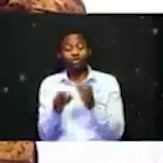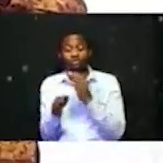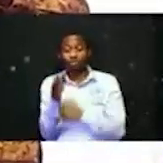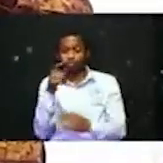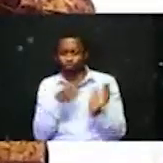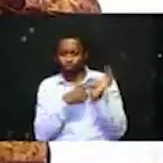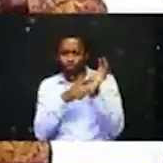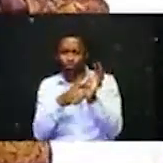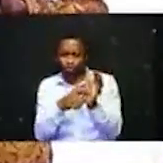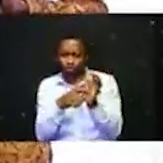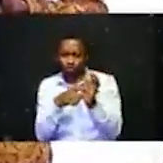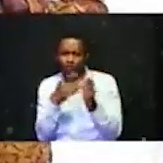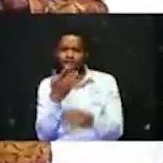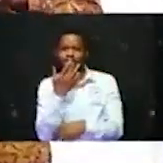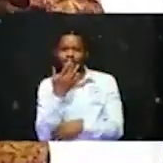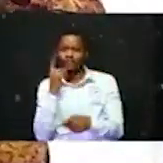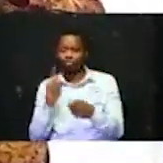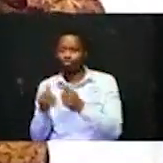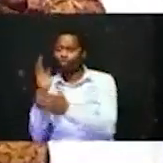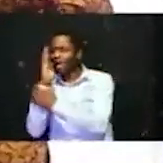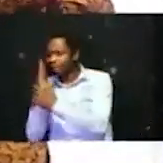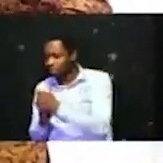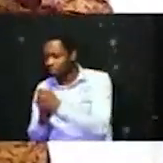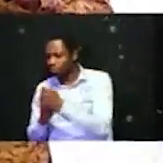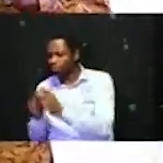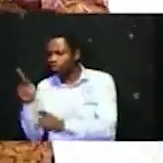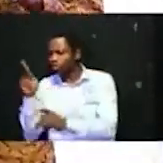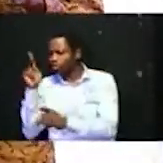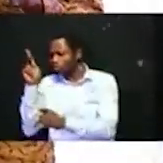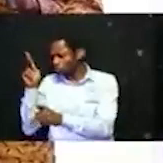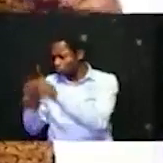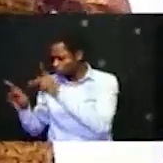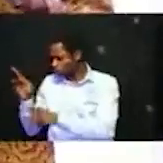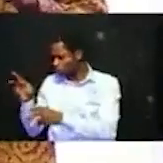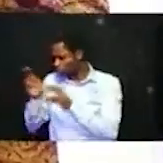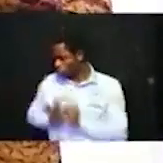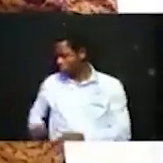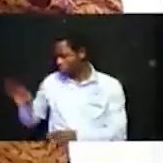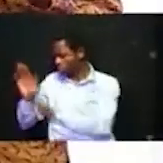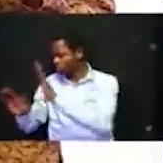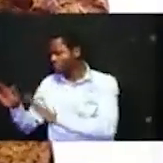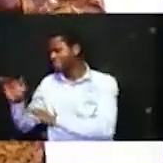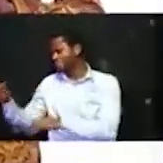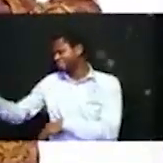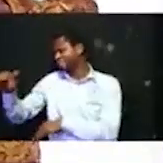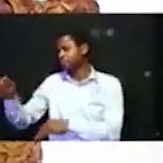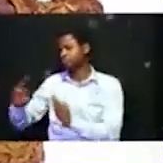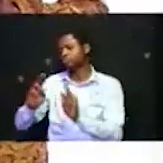humble, human beings will show favor to you. And this onyankopon eye nipa doye anoye won adum a nipa beye osa. Verse